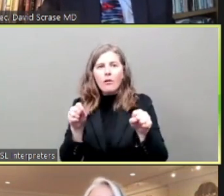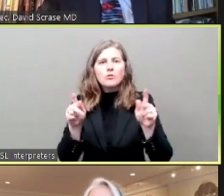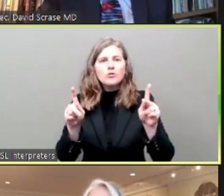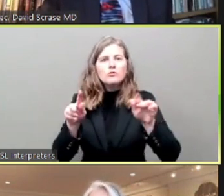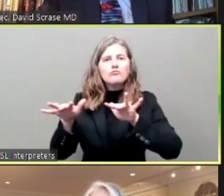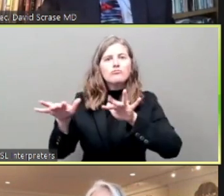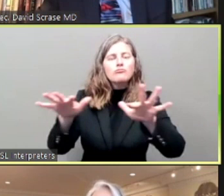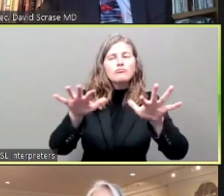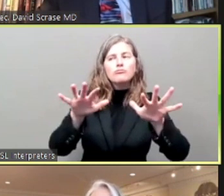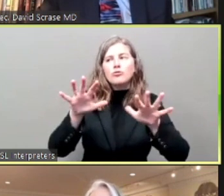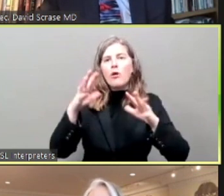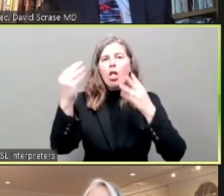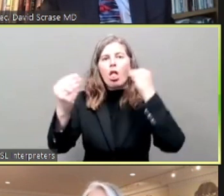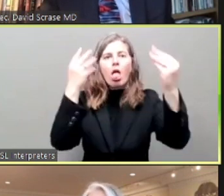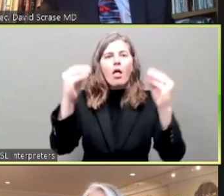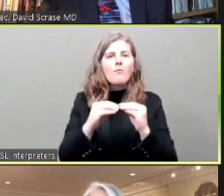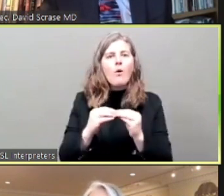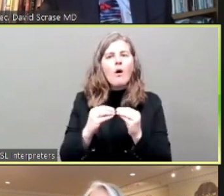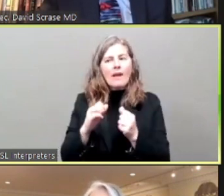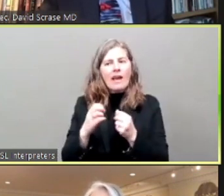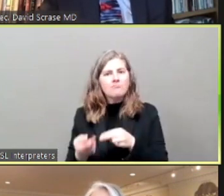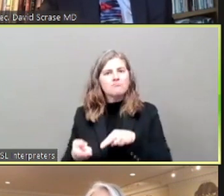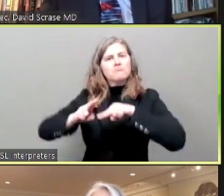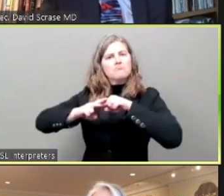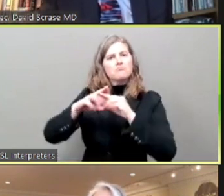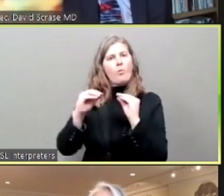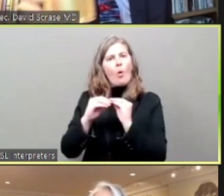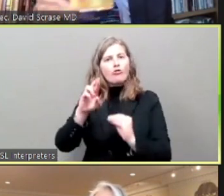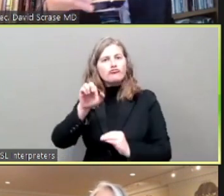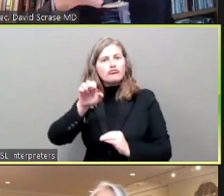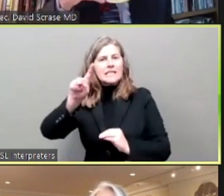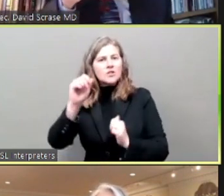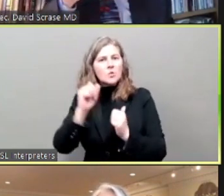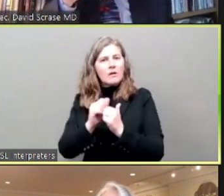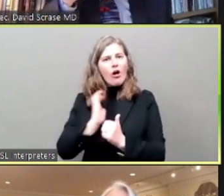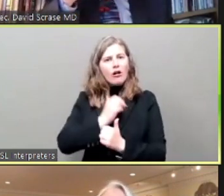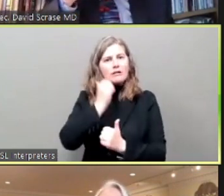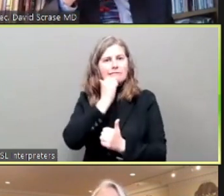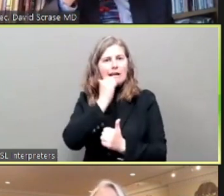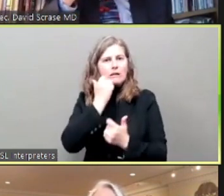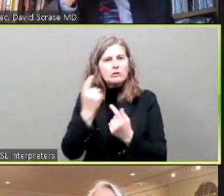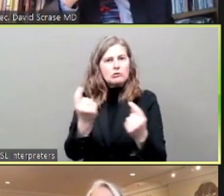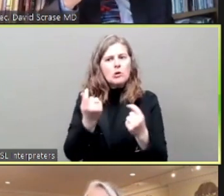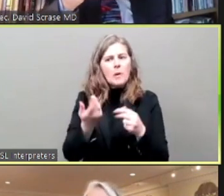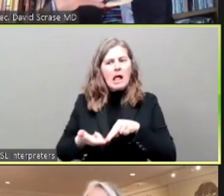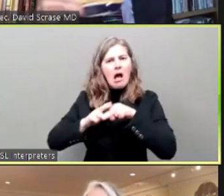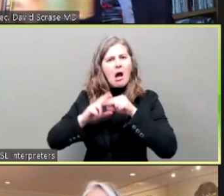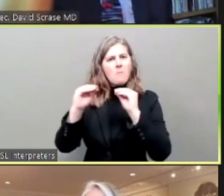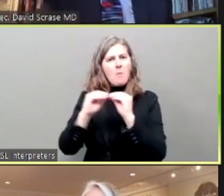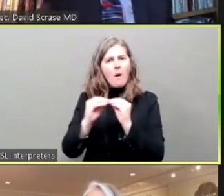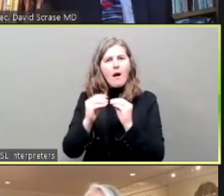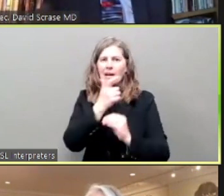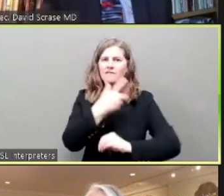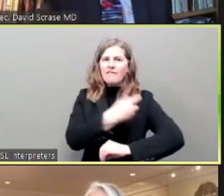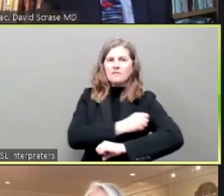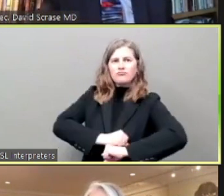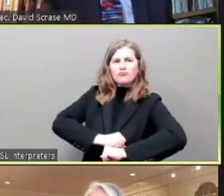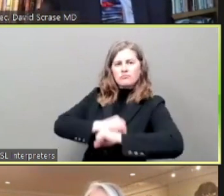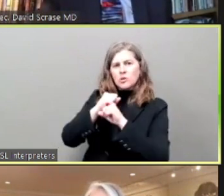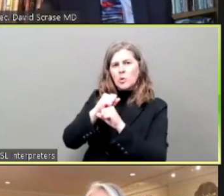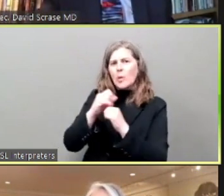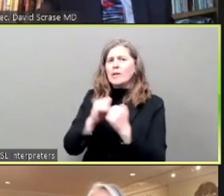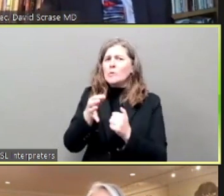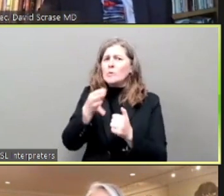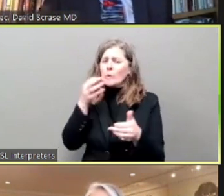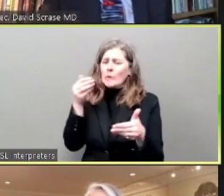do more, add more risk into our daily lives, and to show you that we really are in that home